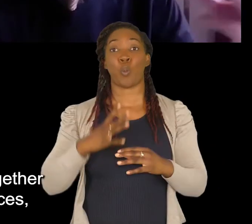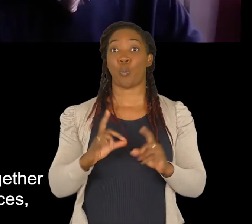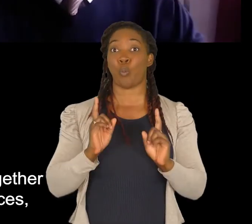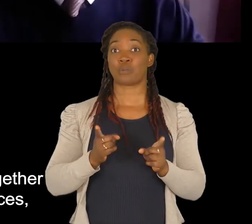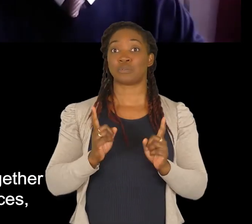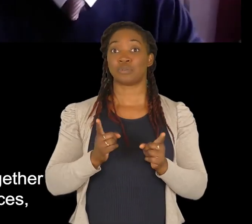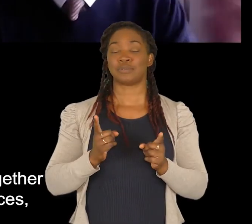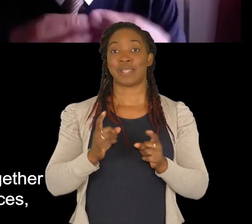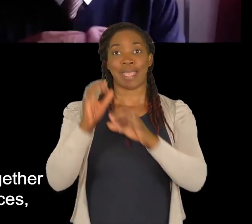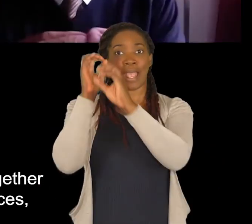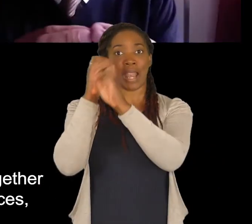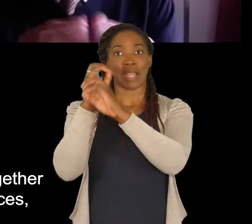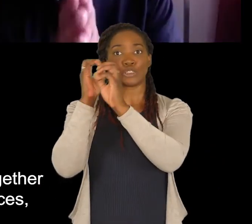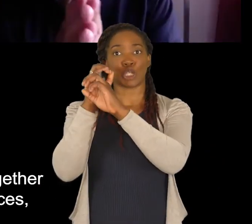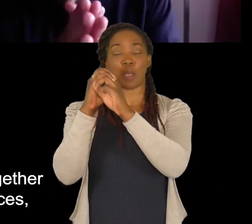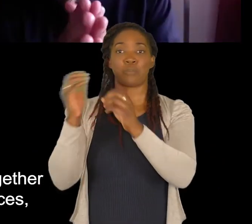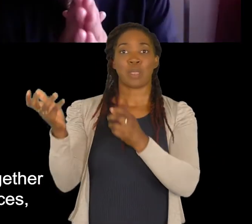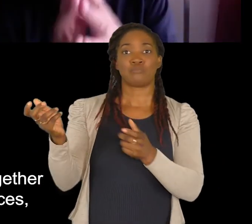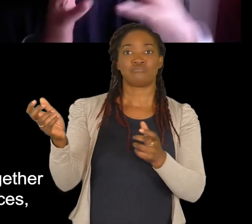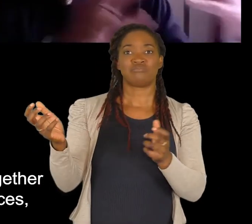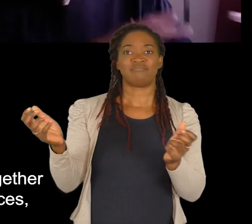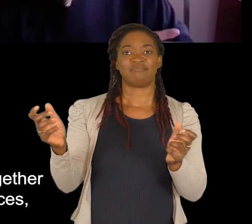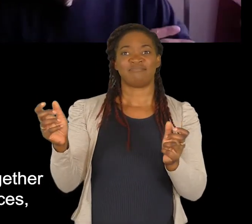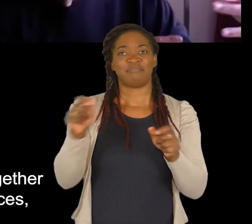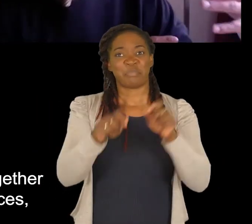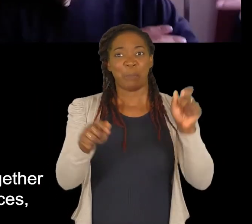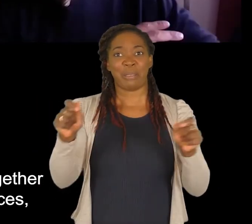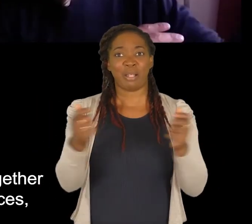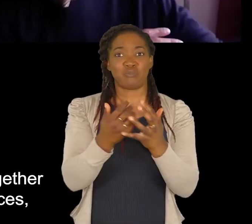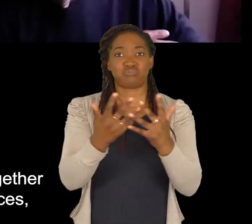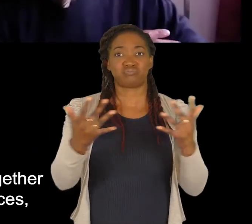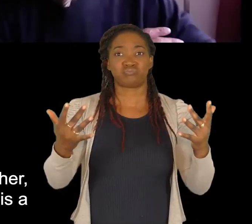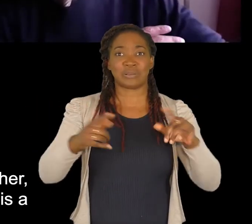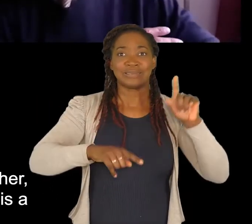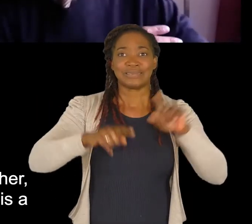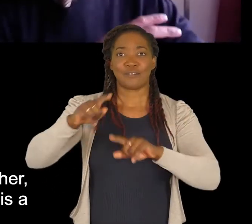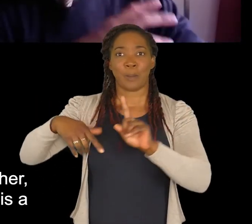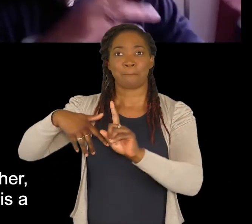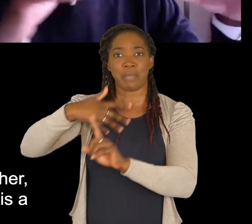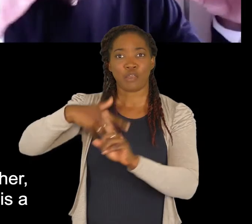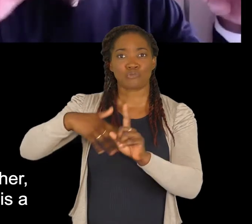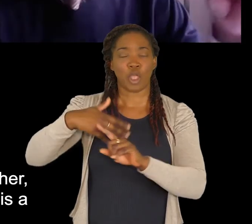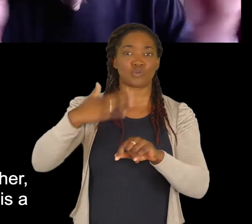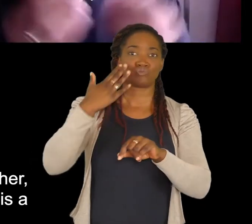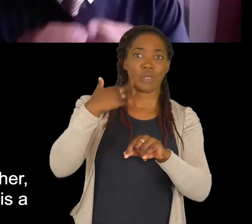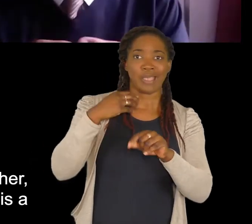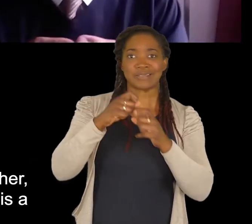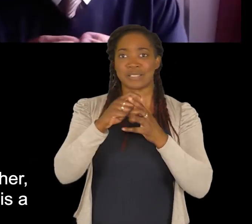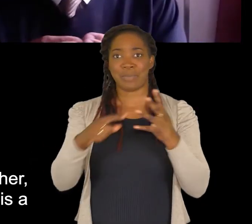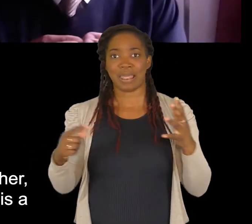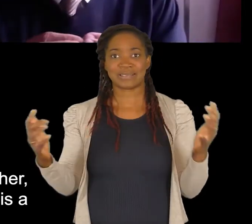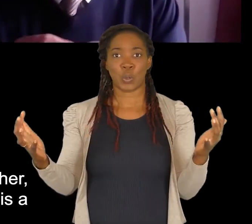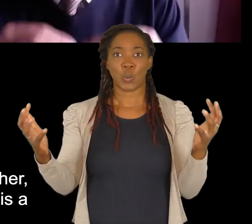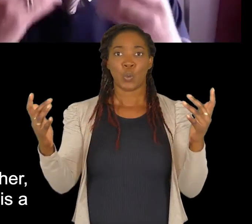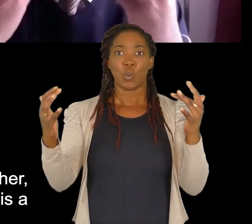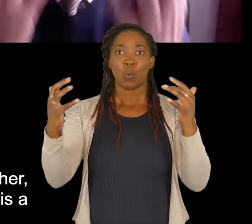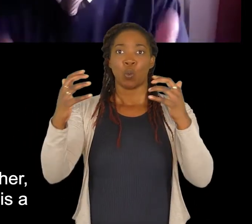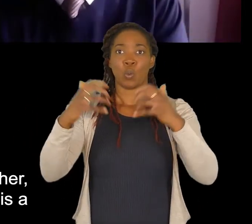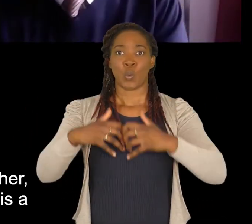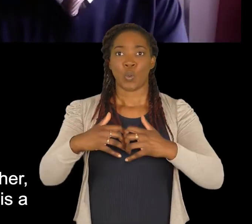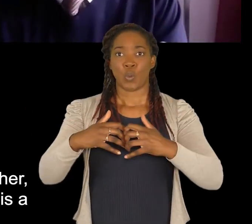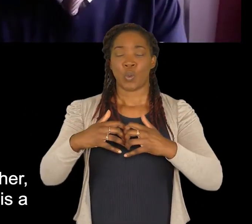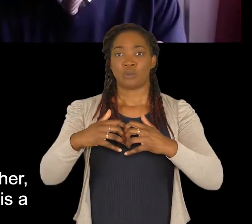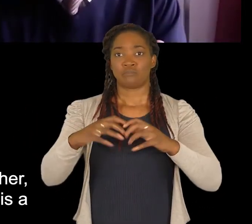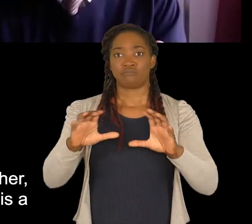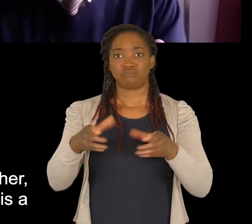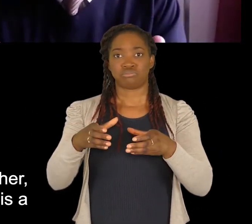A company that brings together people from all different backgrounds, all races, all disabilities. And when you pull them together, you